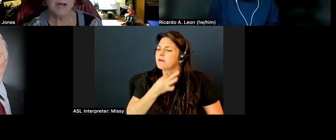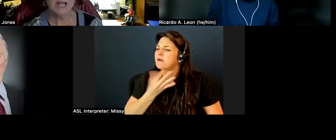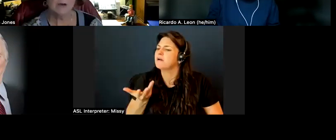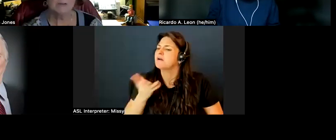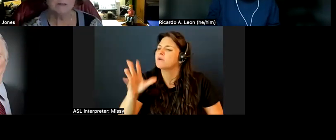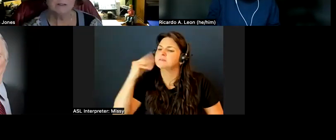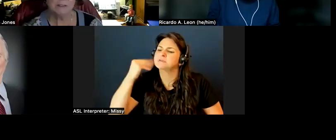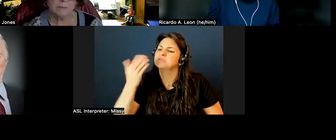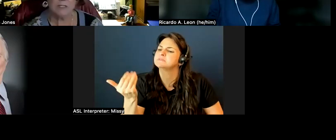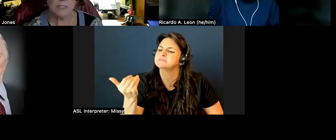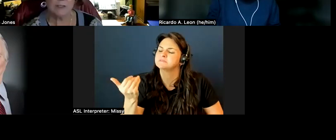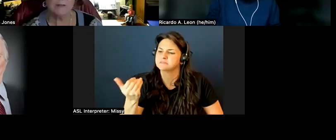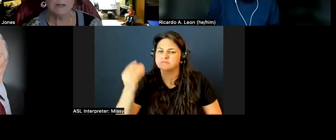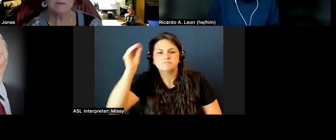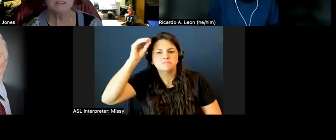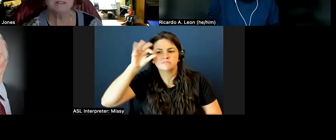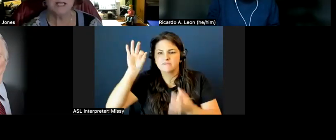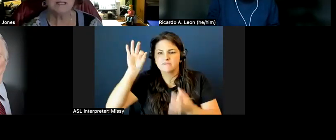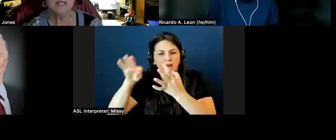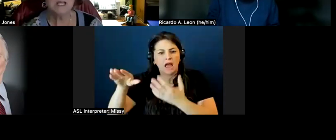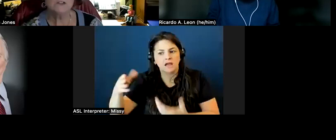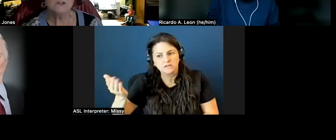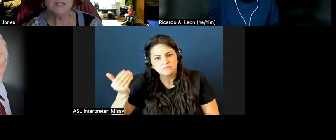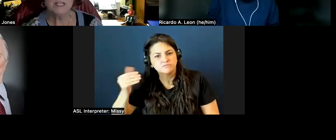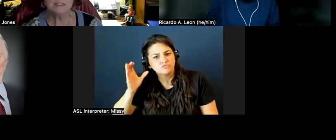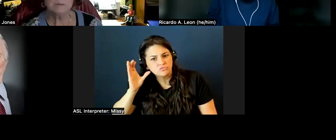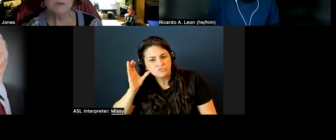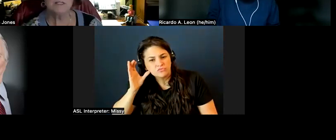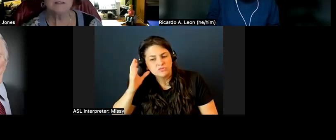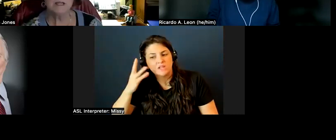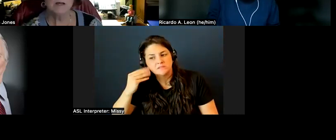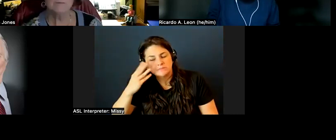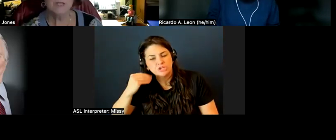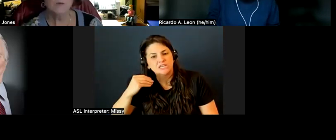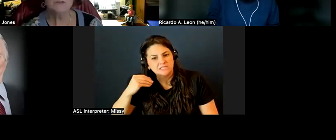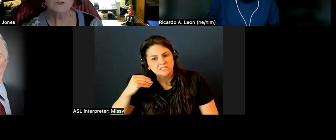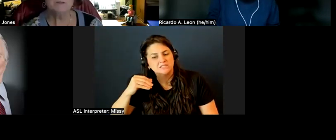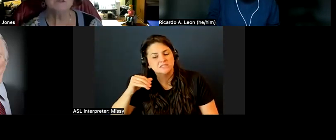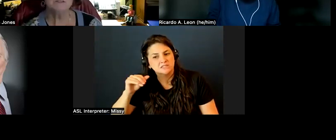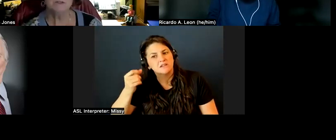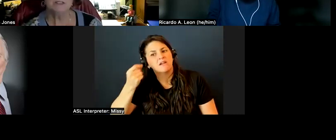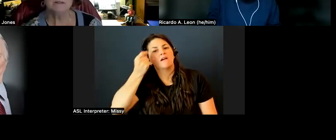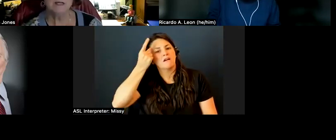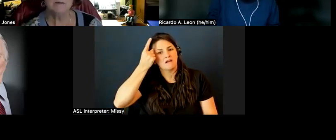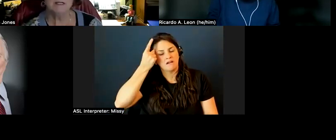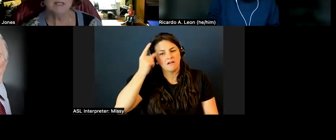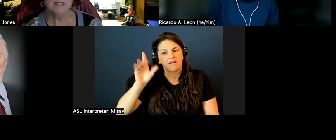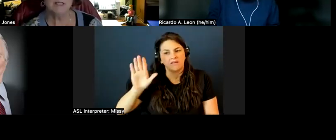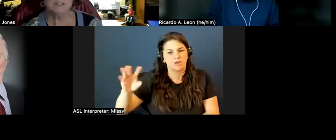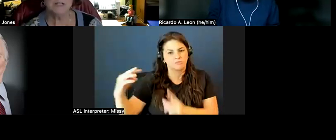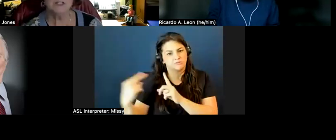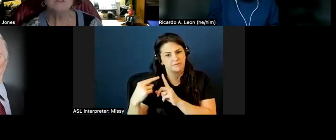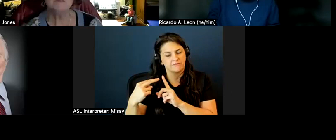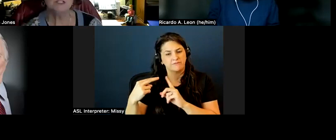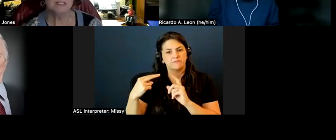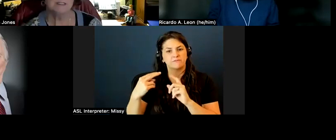impacted by how the community or the environment is designed, so that they can experience what those people experience, and